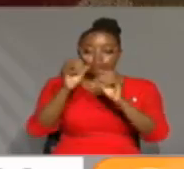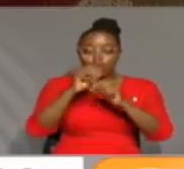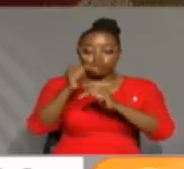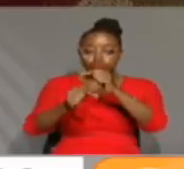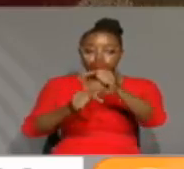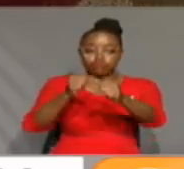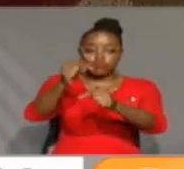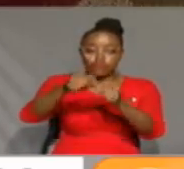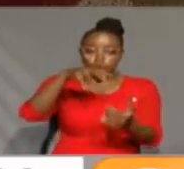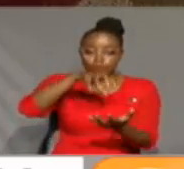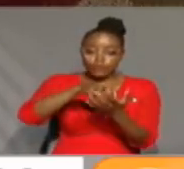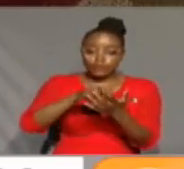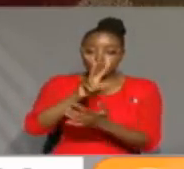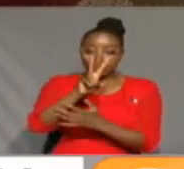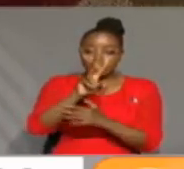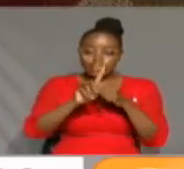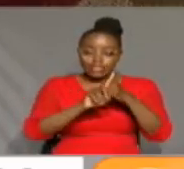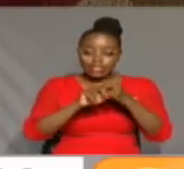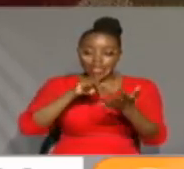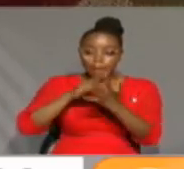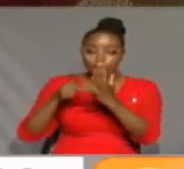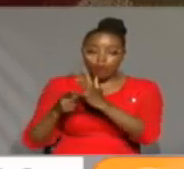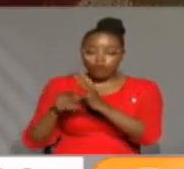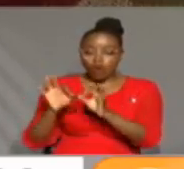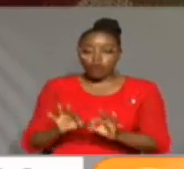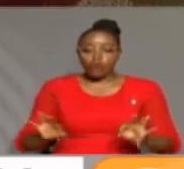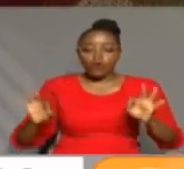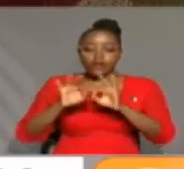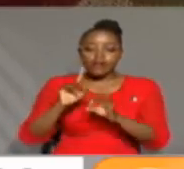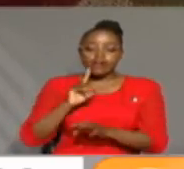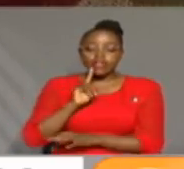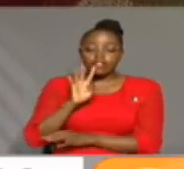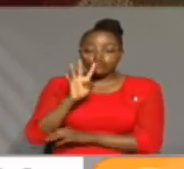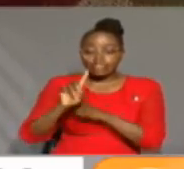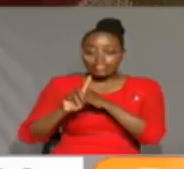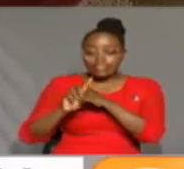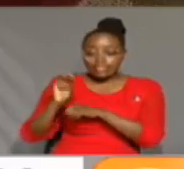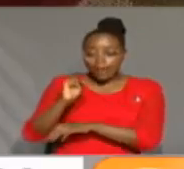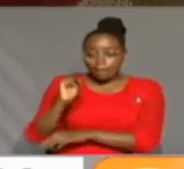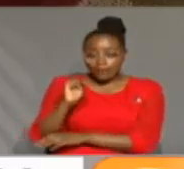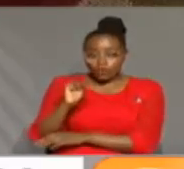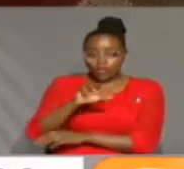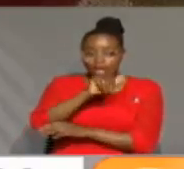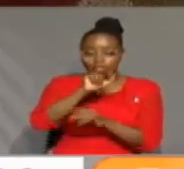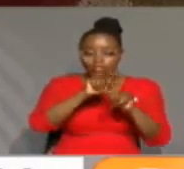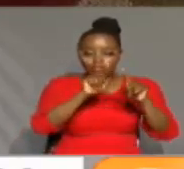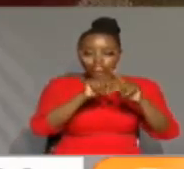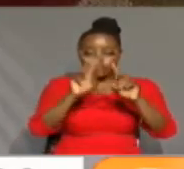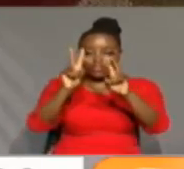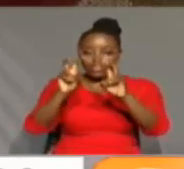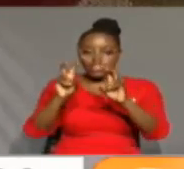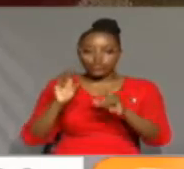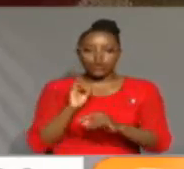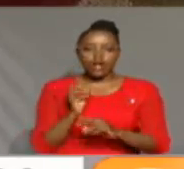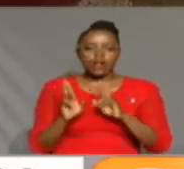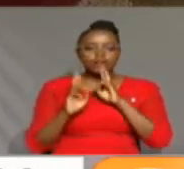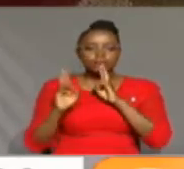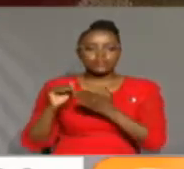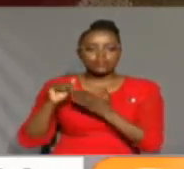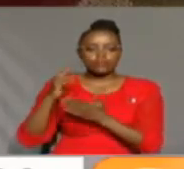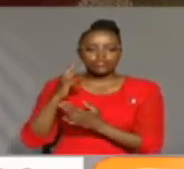progress or status of 26 projects worth over 146 million shillings, among other issues. Chemutai Goyin has the